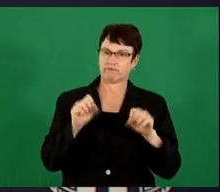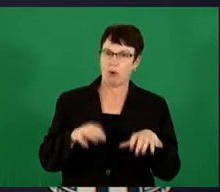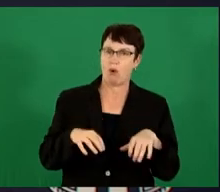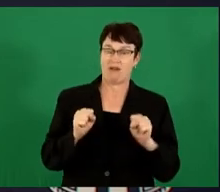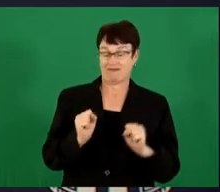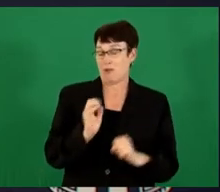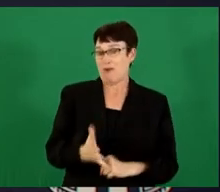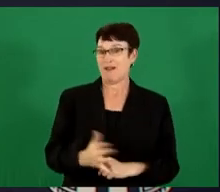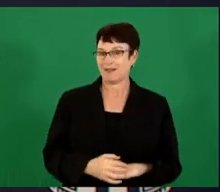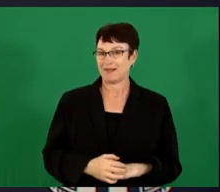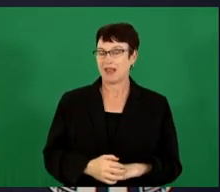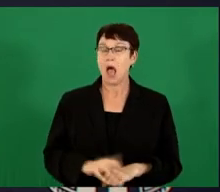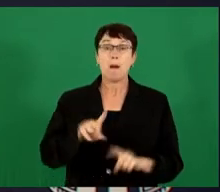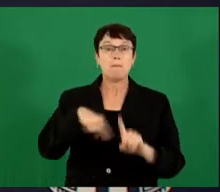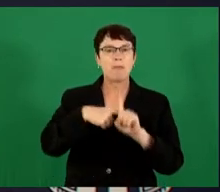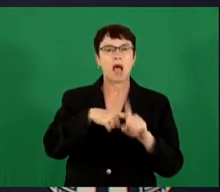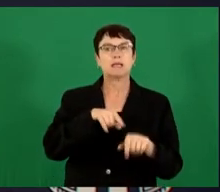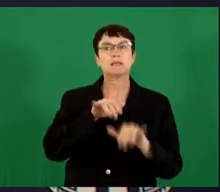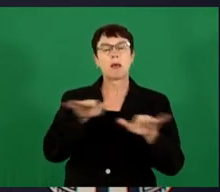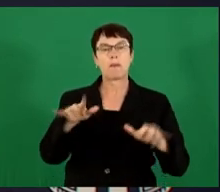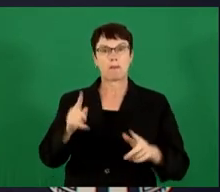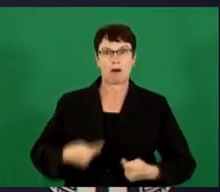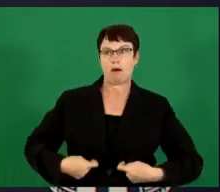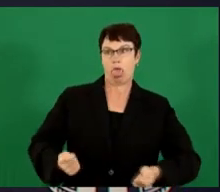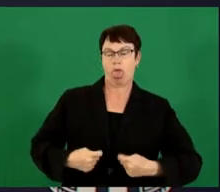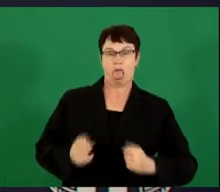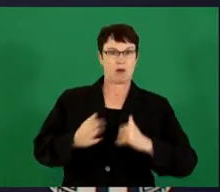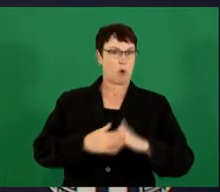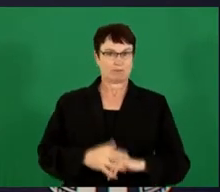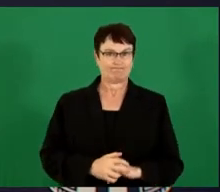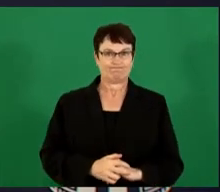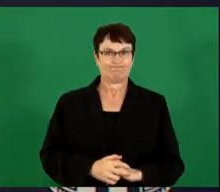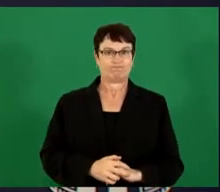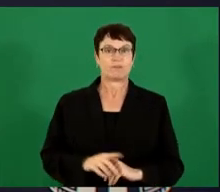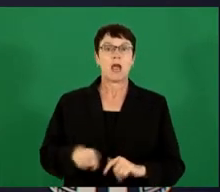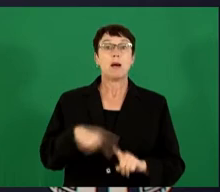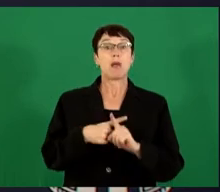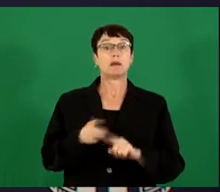household spending and investment growth than previously.